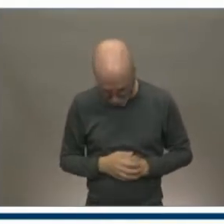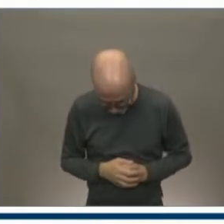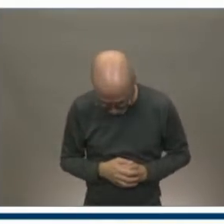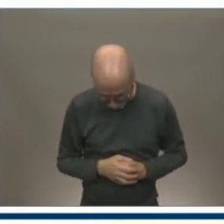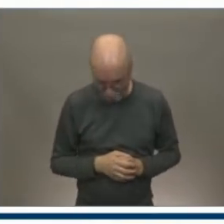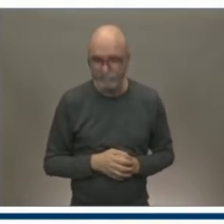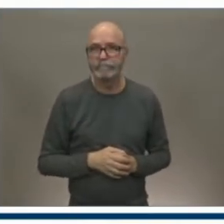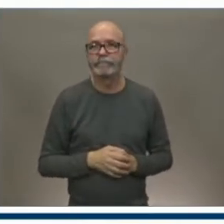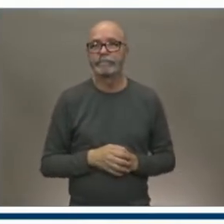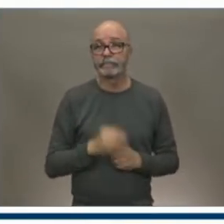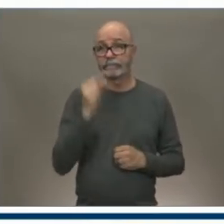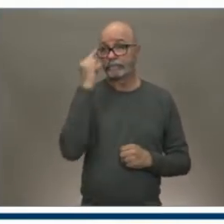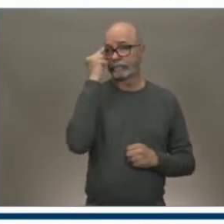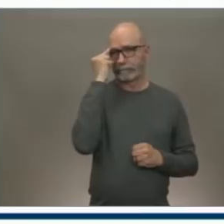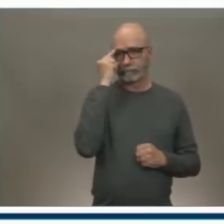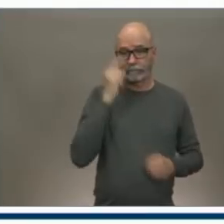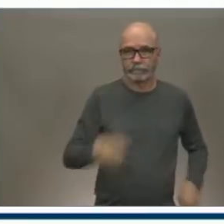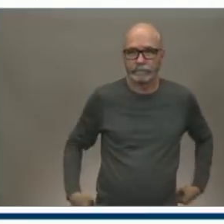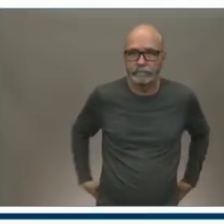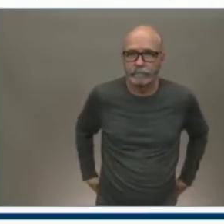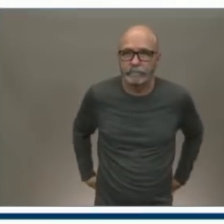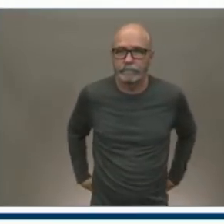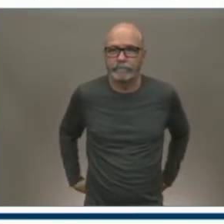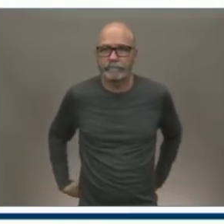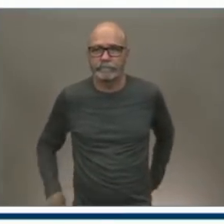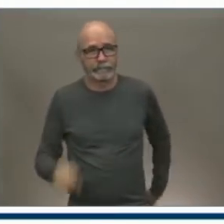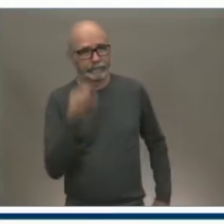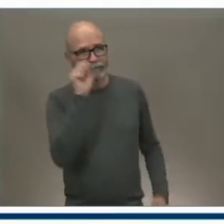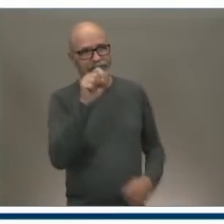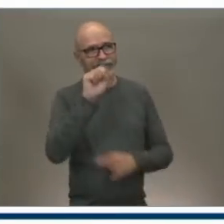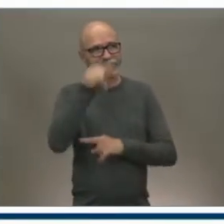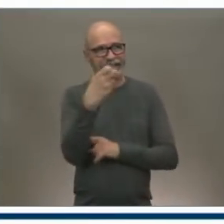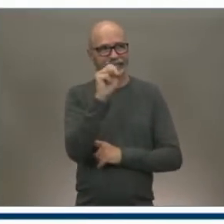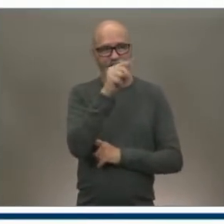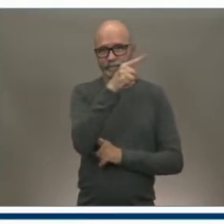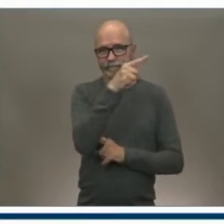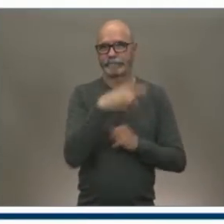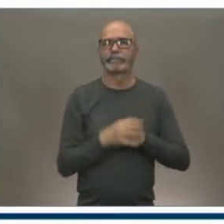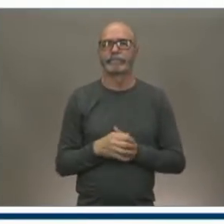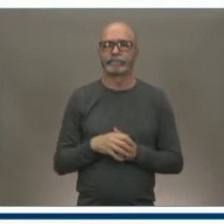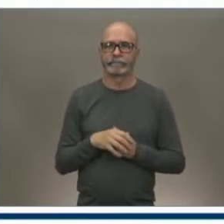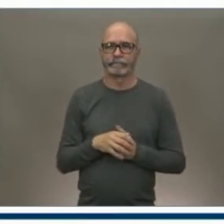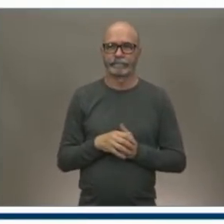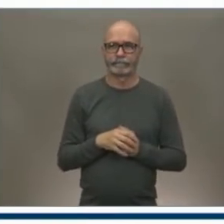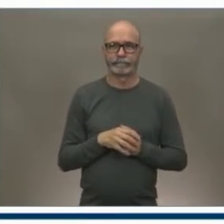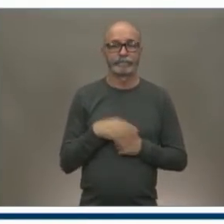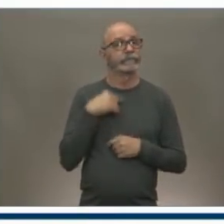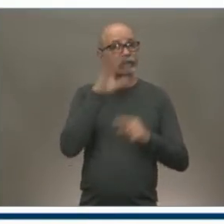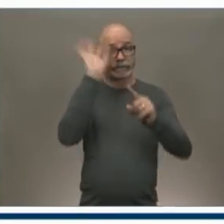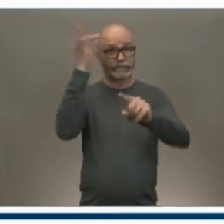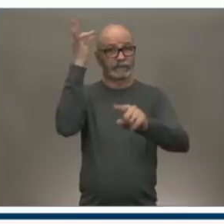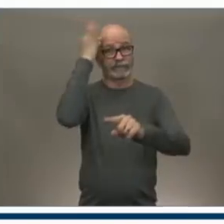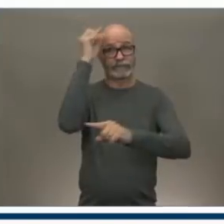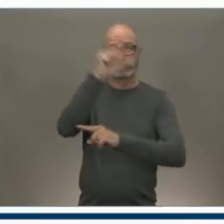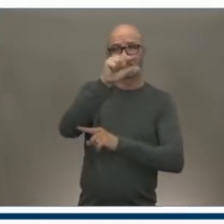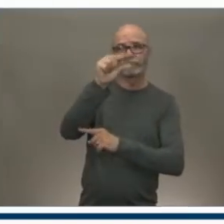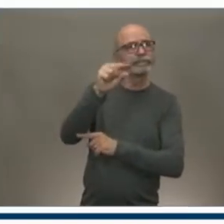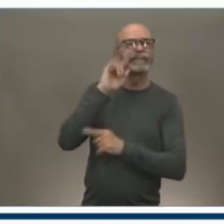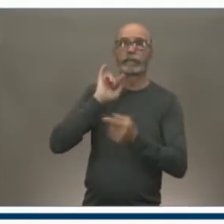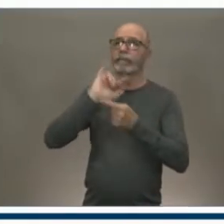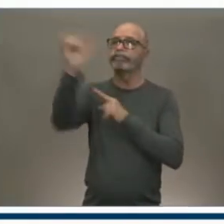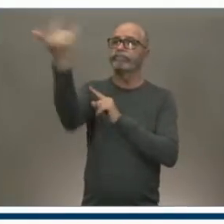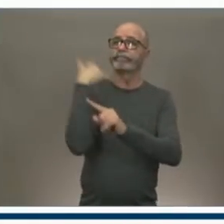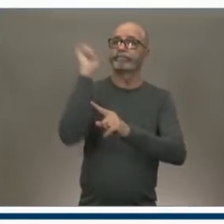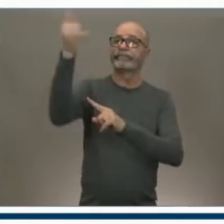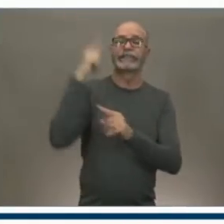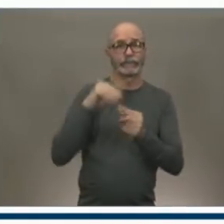Good afternoon. My first question is for the Premier. Premier, the federal government has imposed travel restrictions for flights into Canada to prevent the